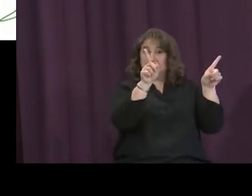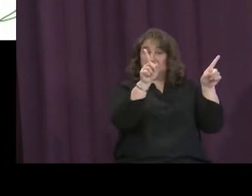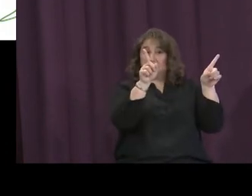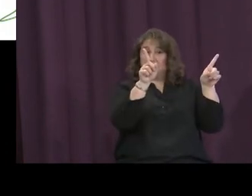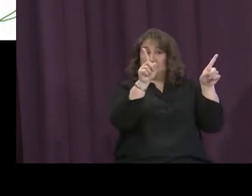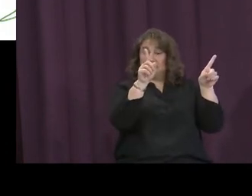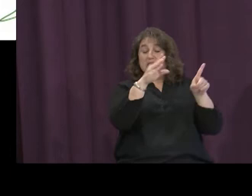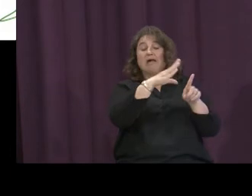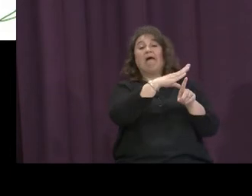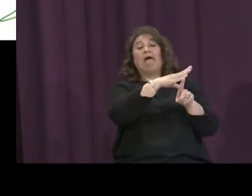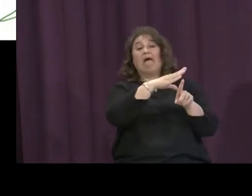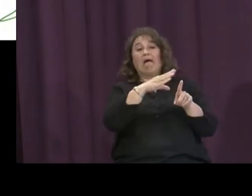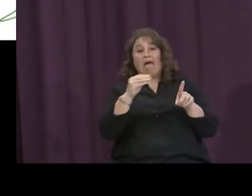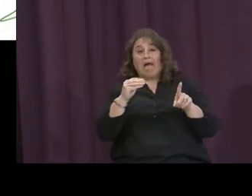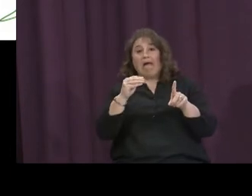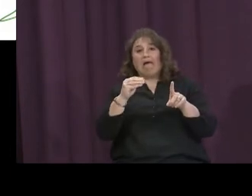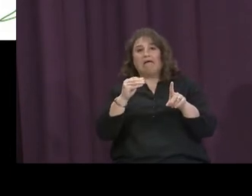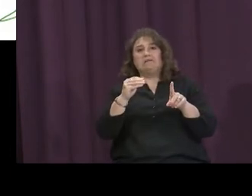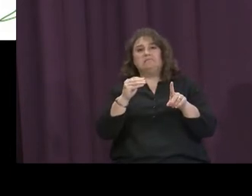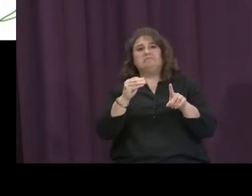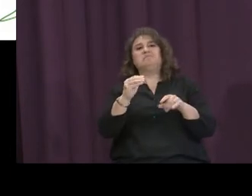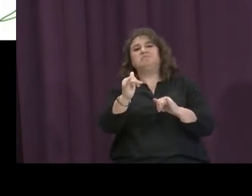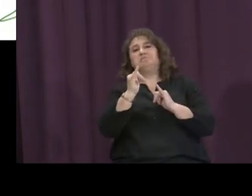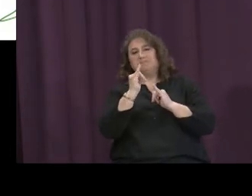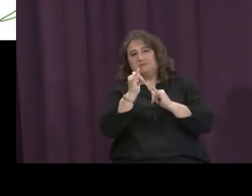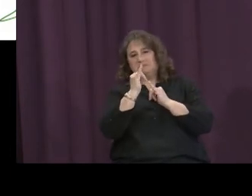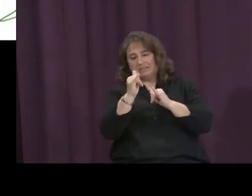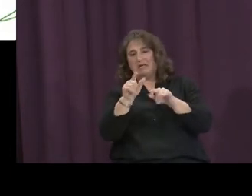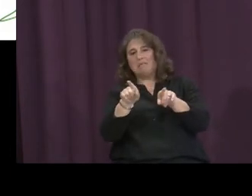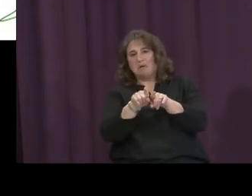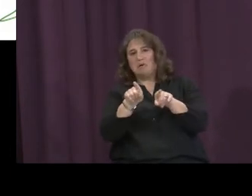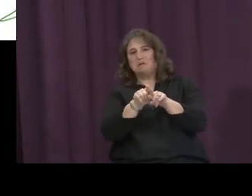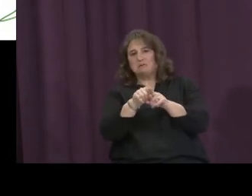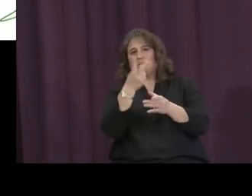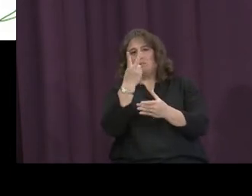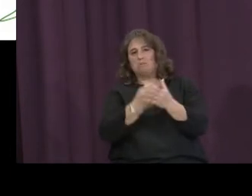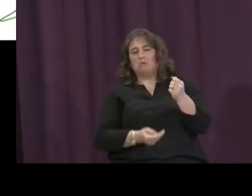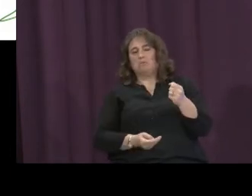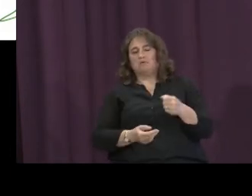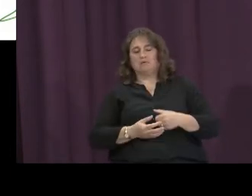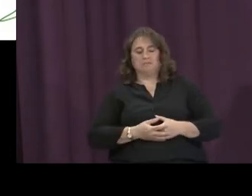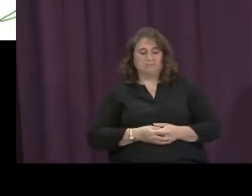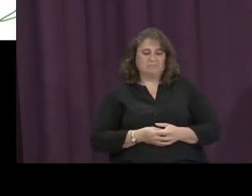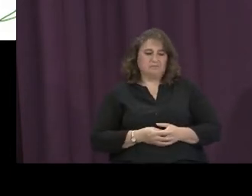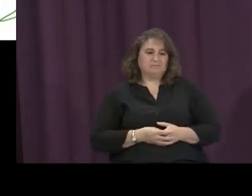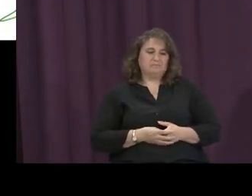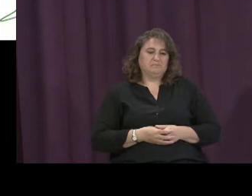such difference in diversities amongst us, but at the same time, there's so many similarities.